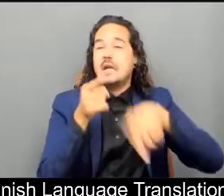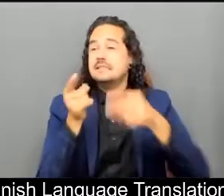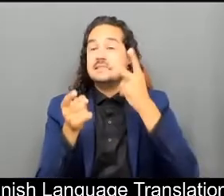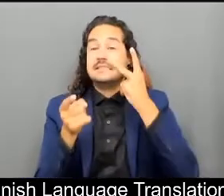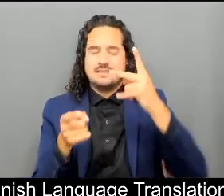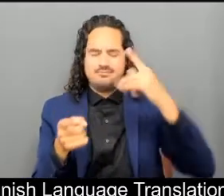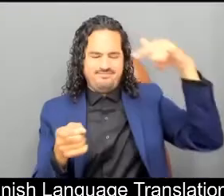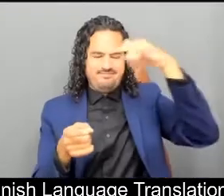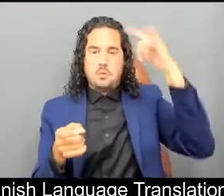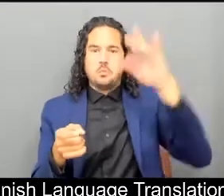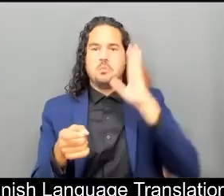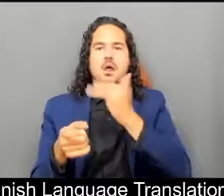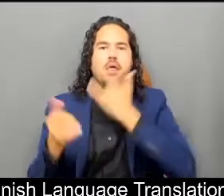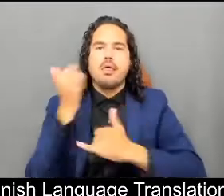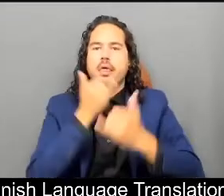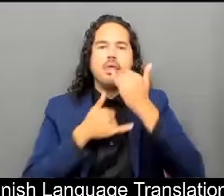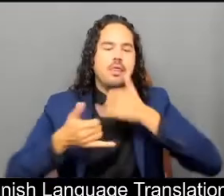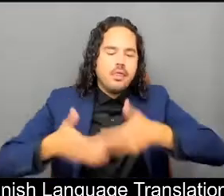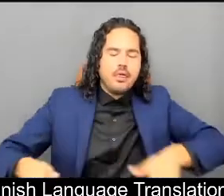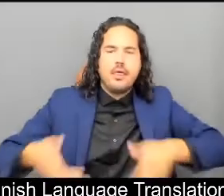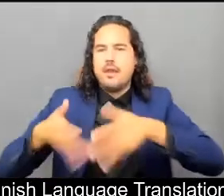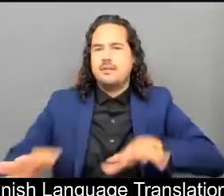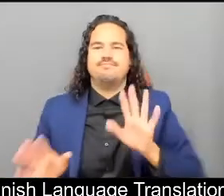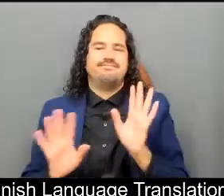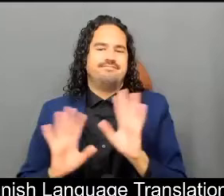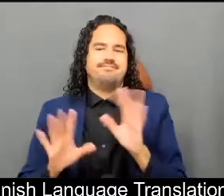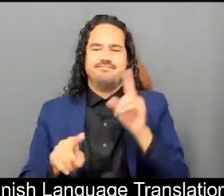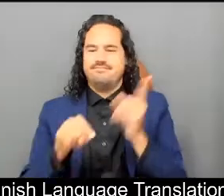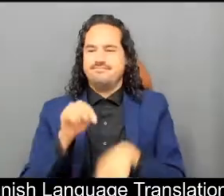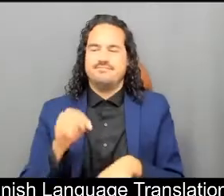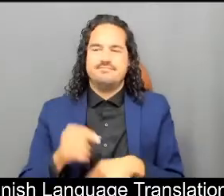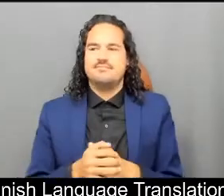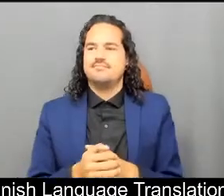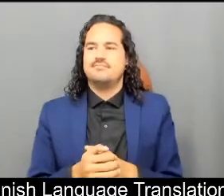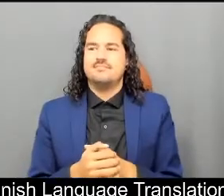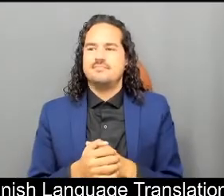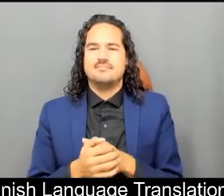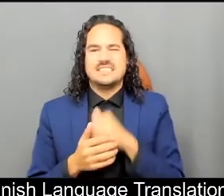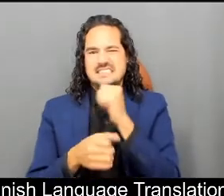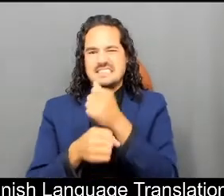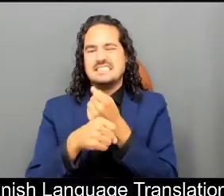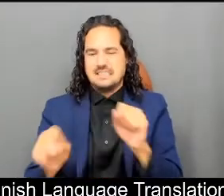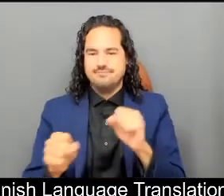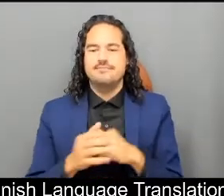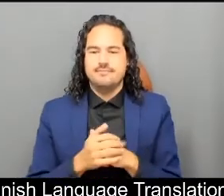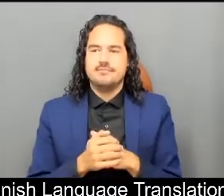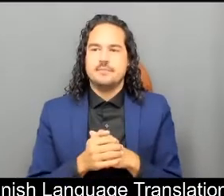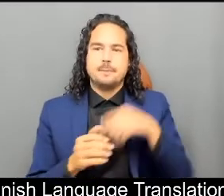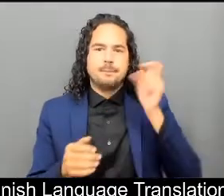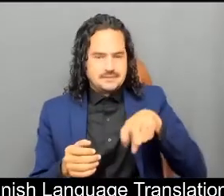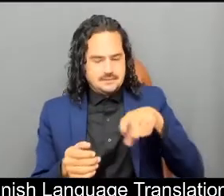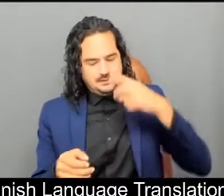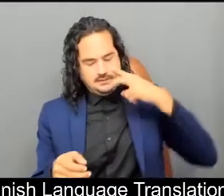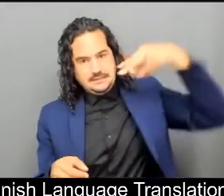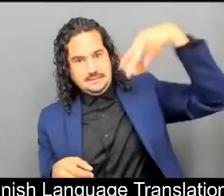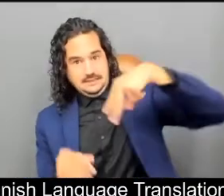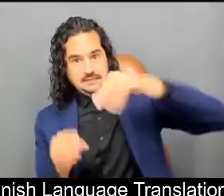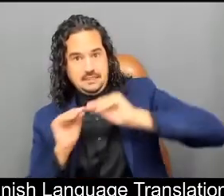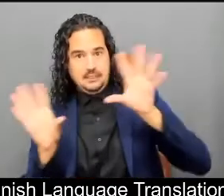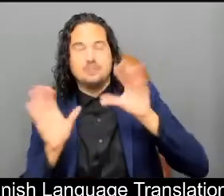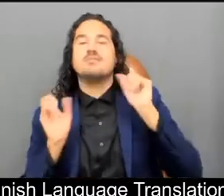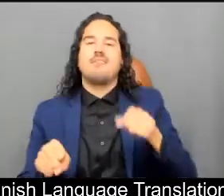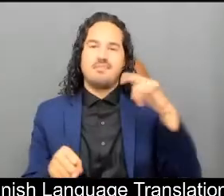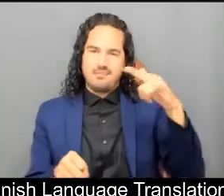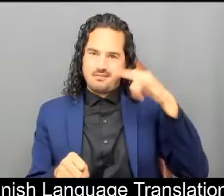some of the things that we've been using early on as water scoopers in this area here. The water scoopers were dipping up to